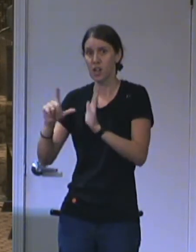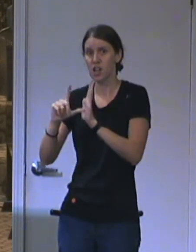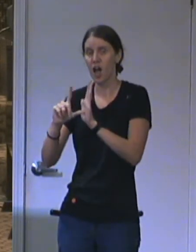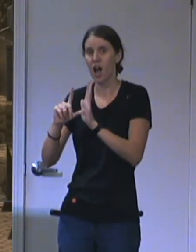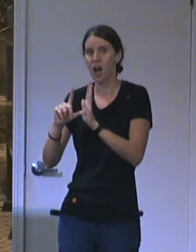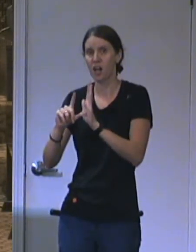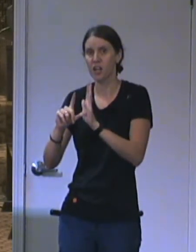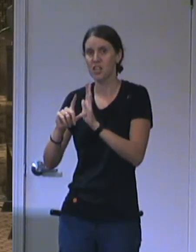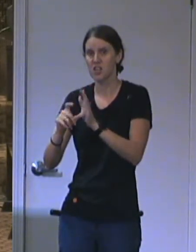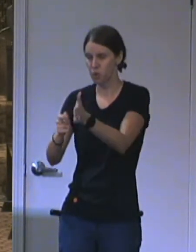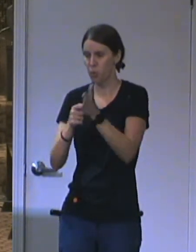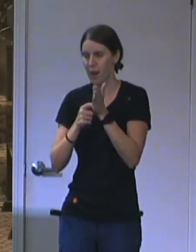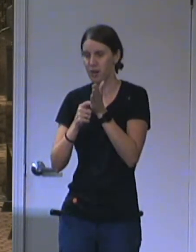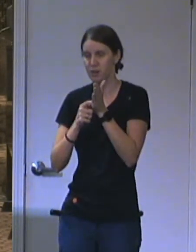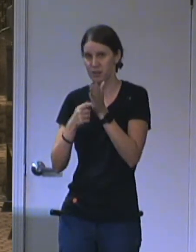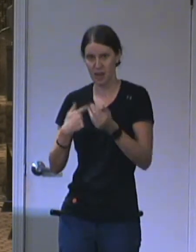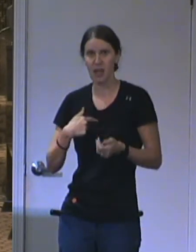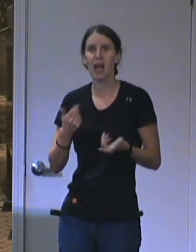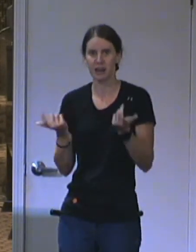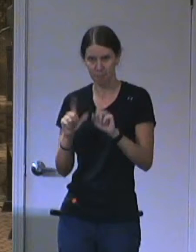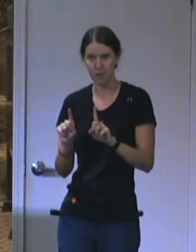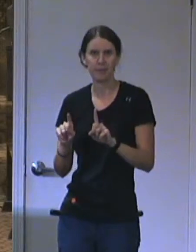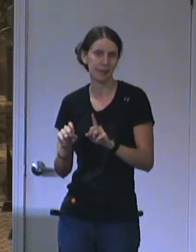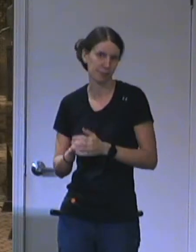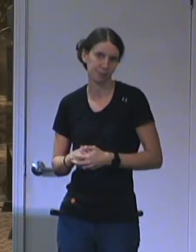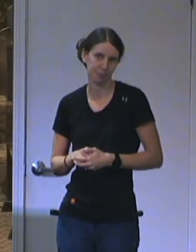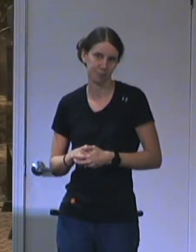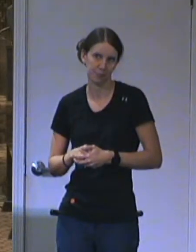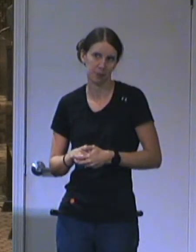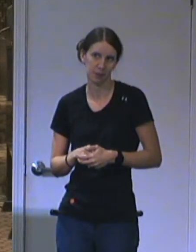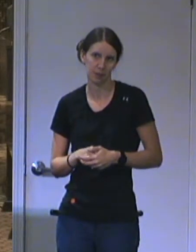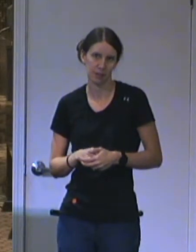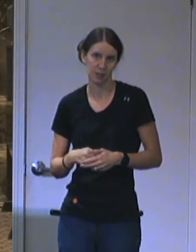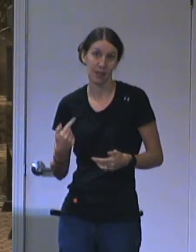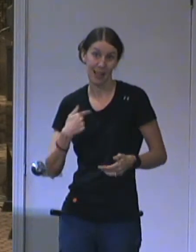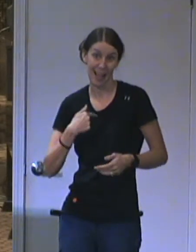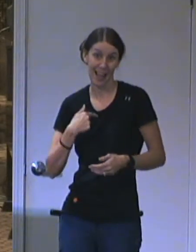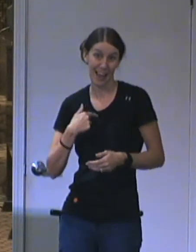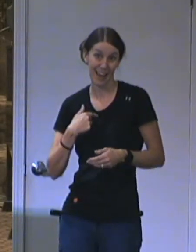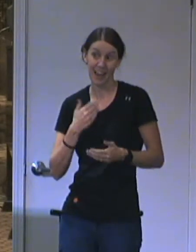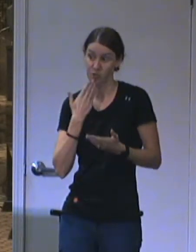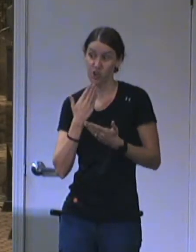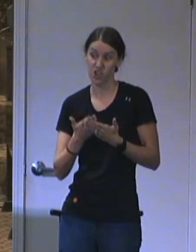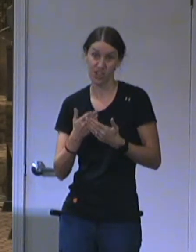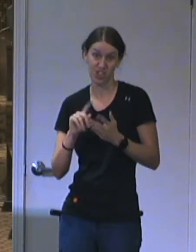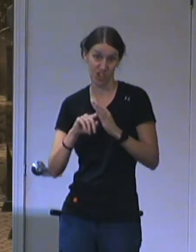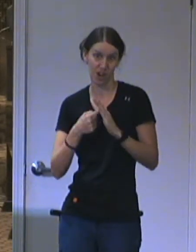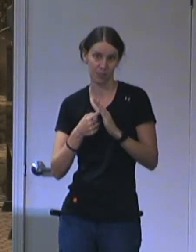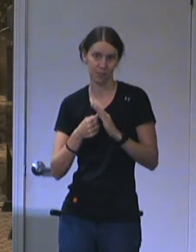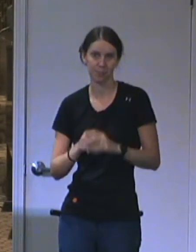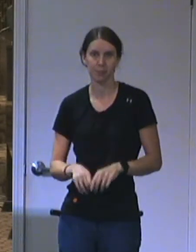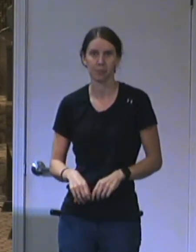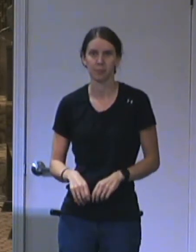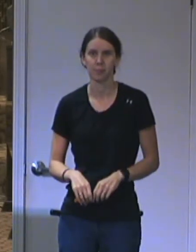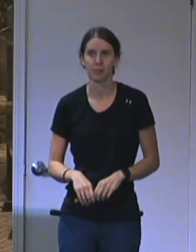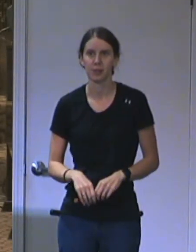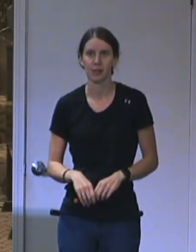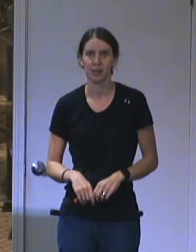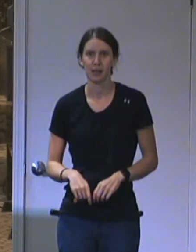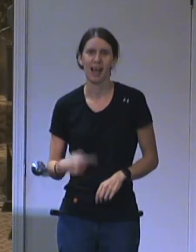law demanded, and that's what happened to me. And so I've got a great start. You might say, well, I